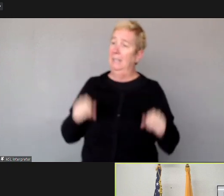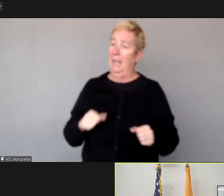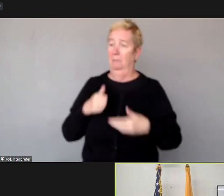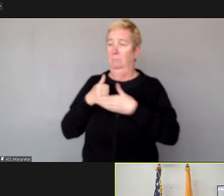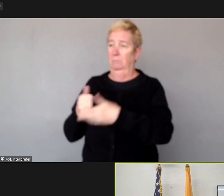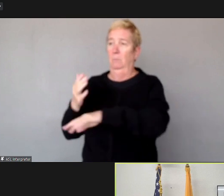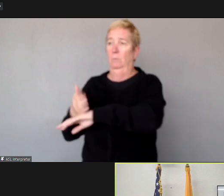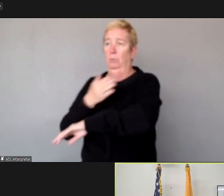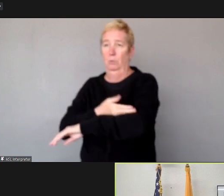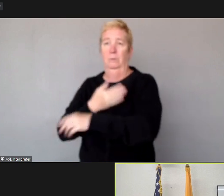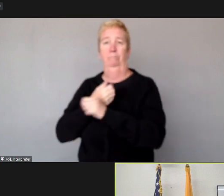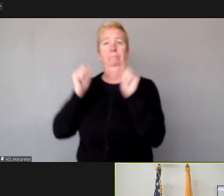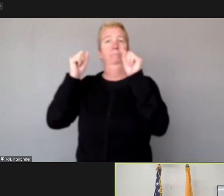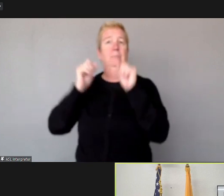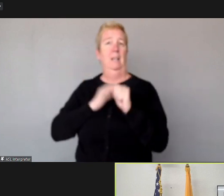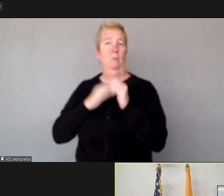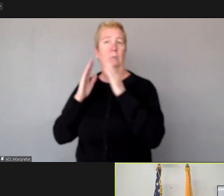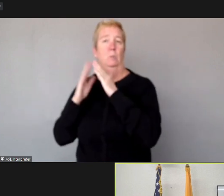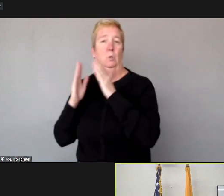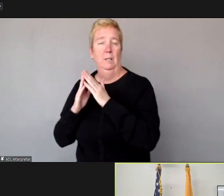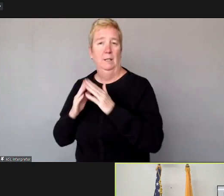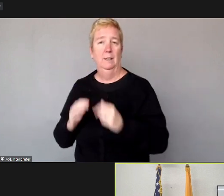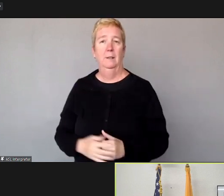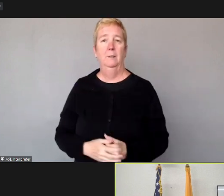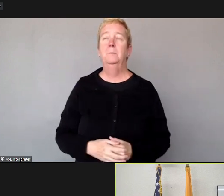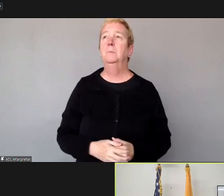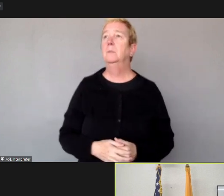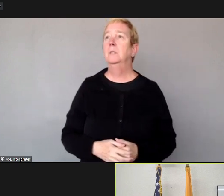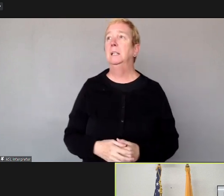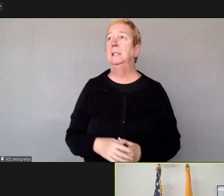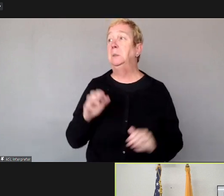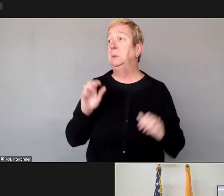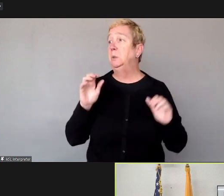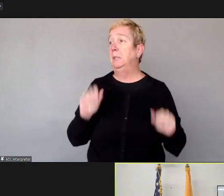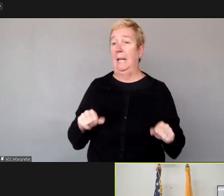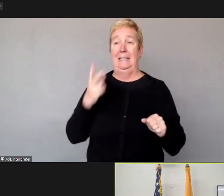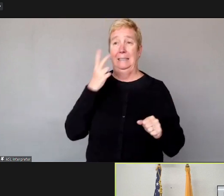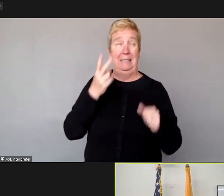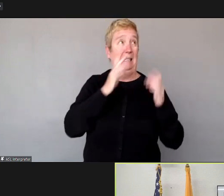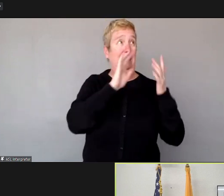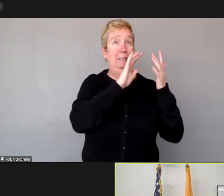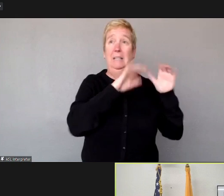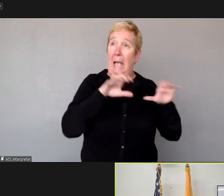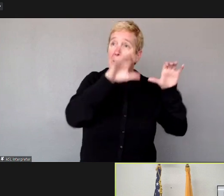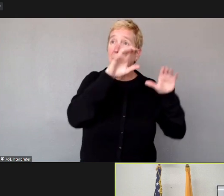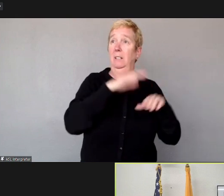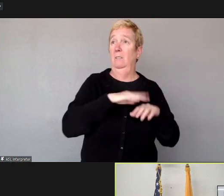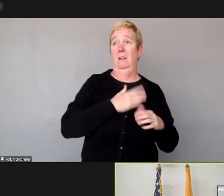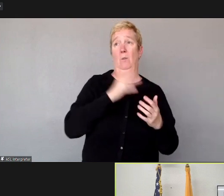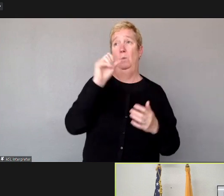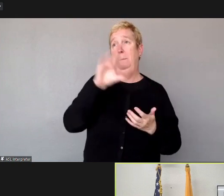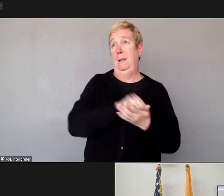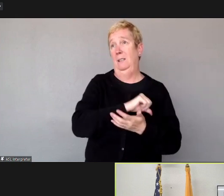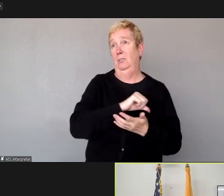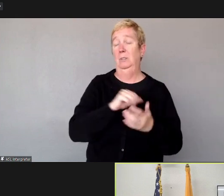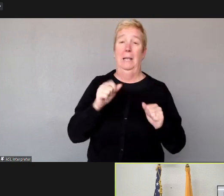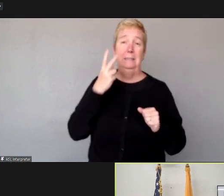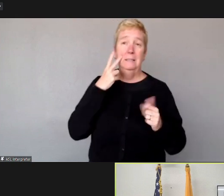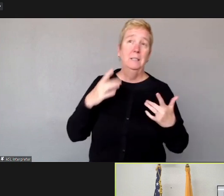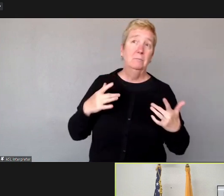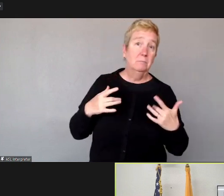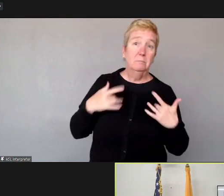safer. Everyone can look on the website to see what the activity is, both DOH and CDC in their communities. And